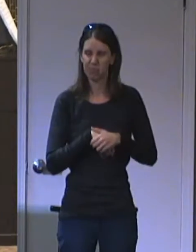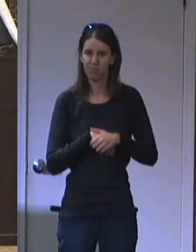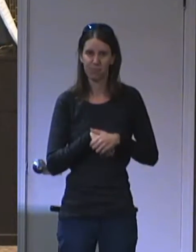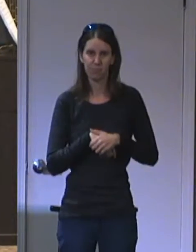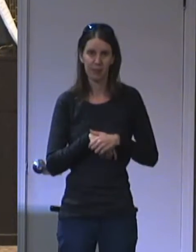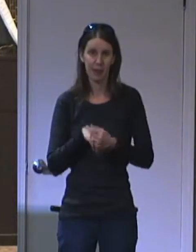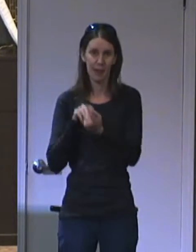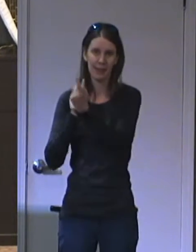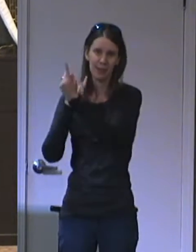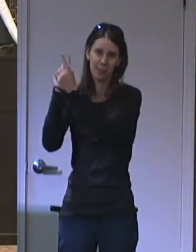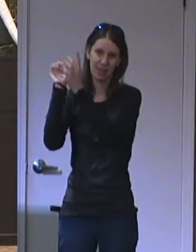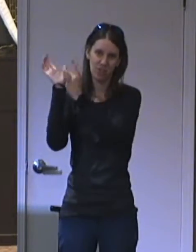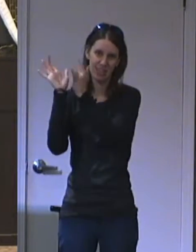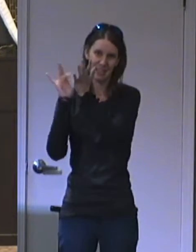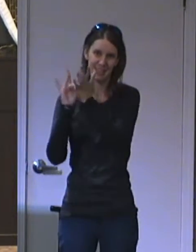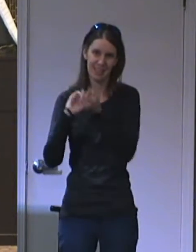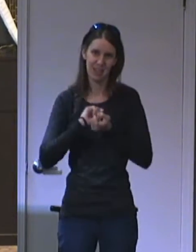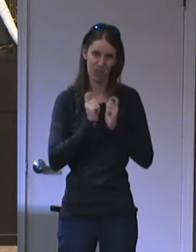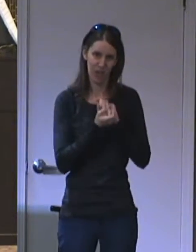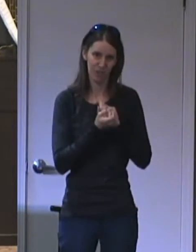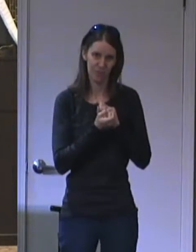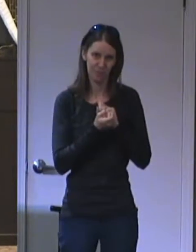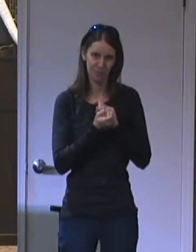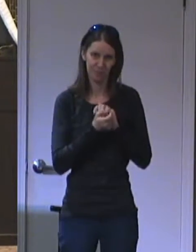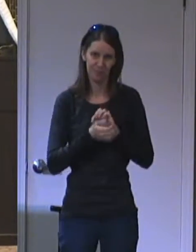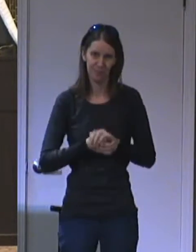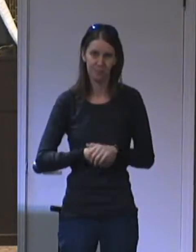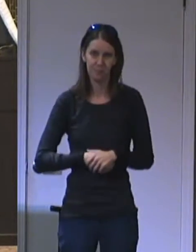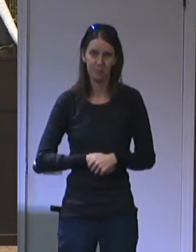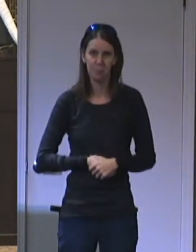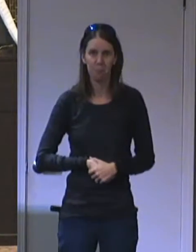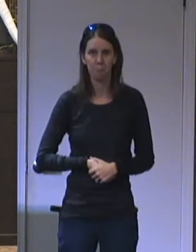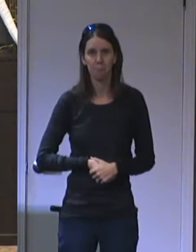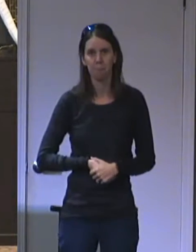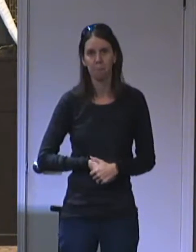But when I met Jesus, my life took a turn.